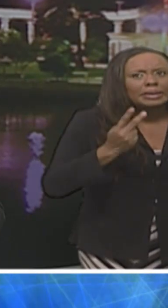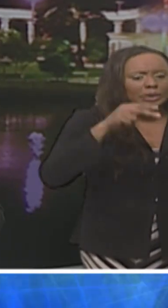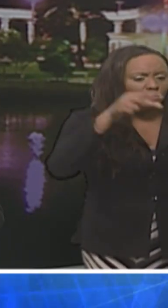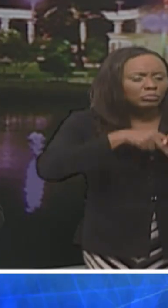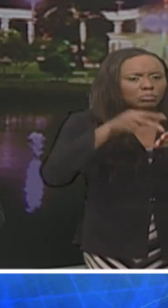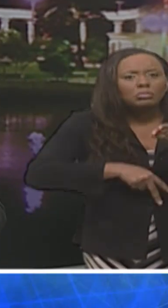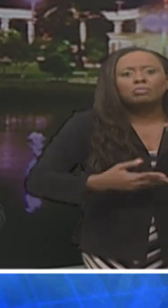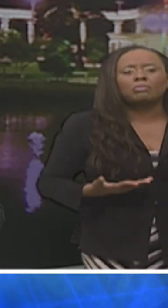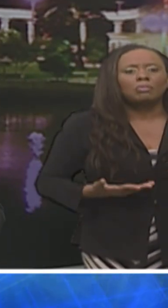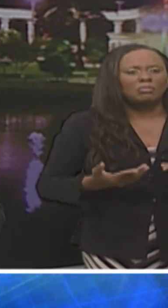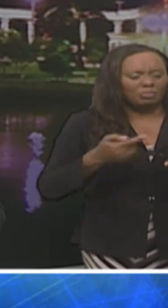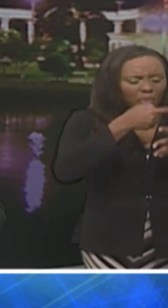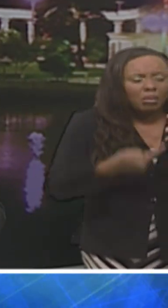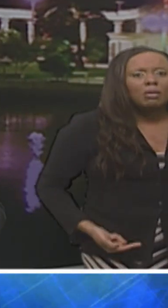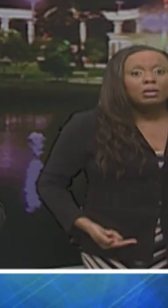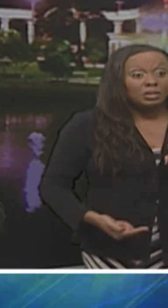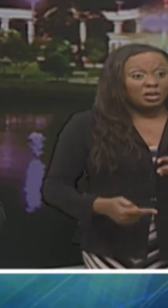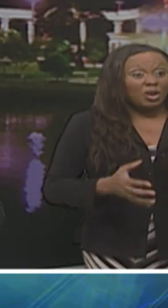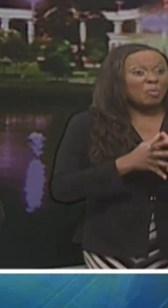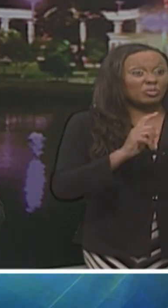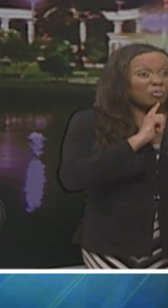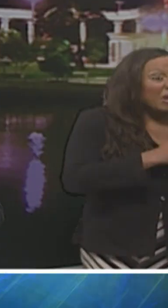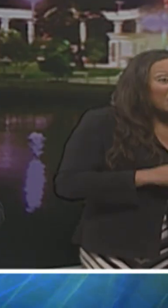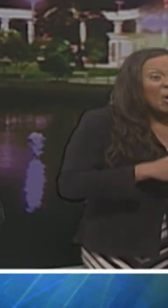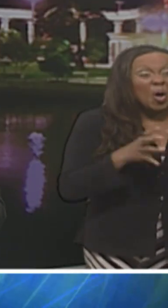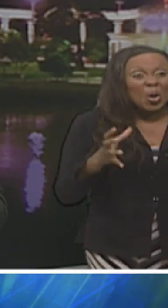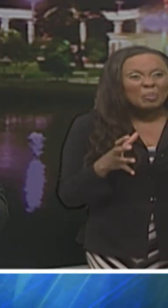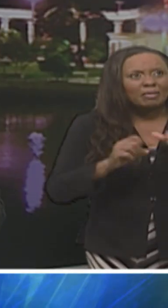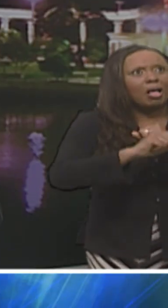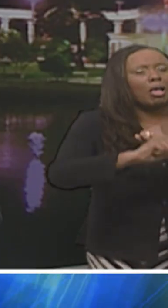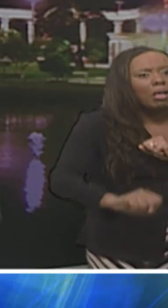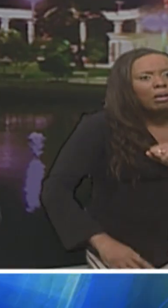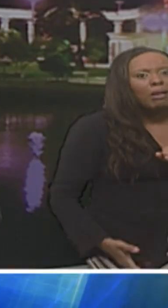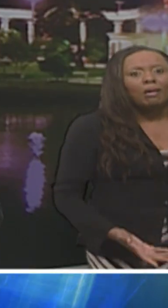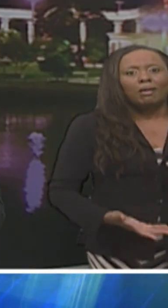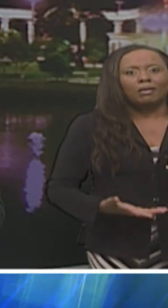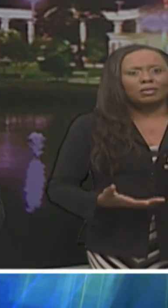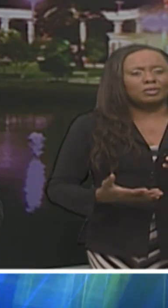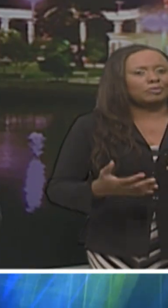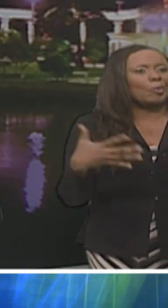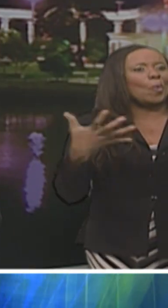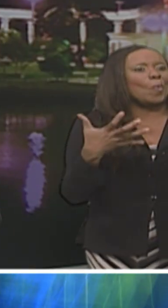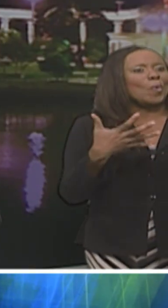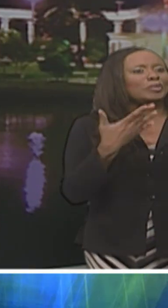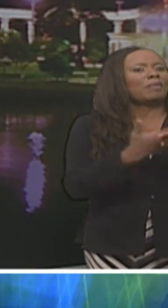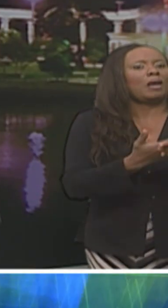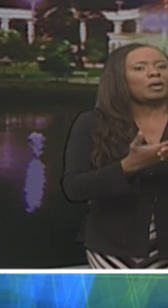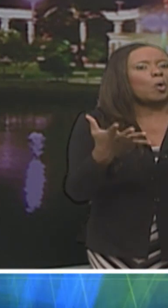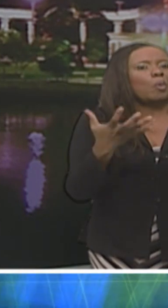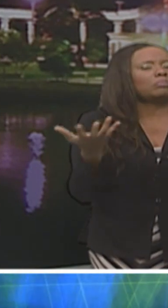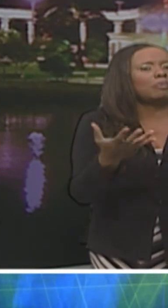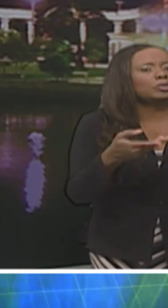see them on social media, how much of that is real and how much is exaggerated about what's happening on the south coast and the threat to the environment?